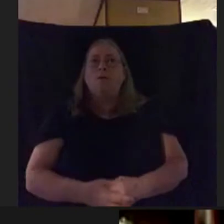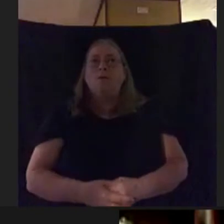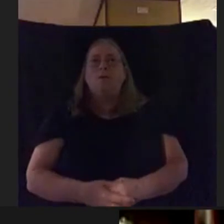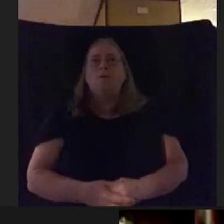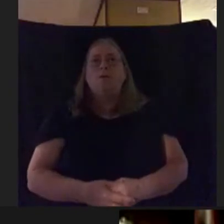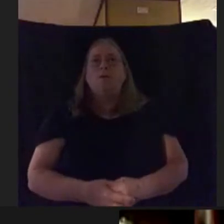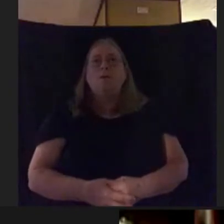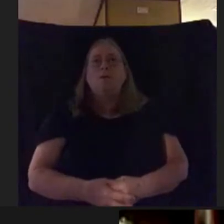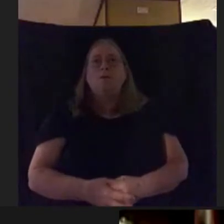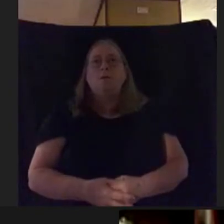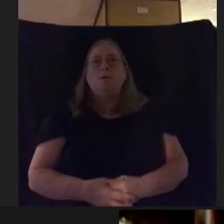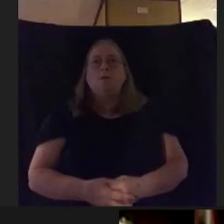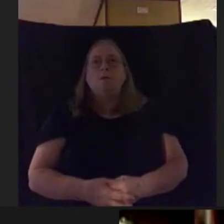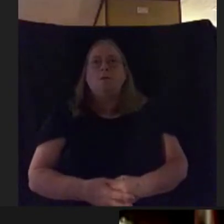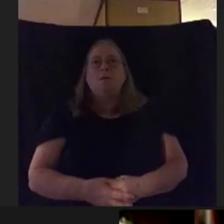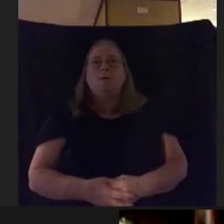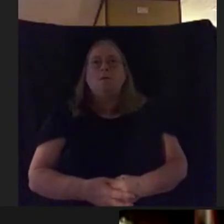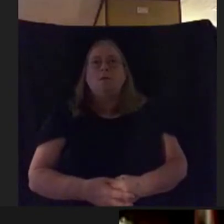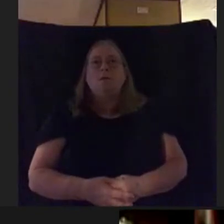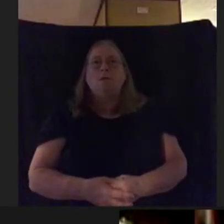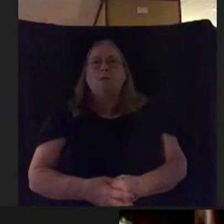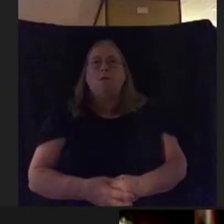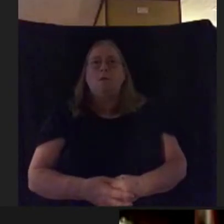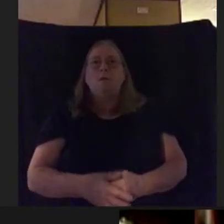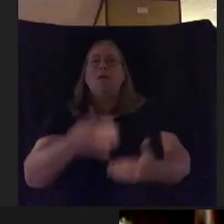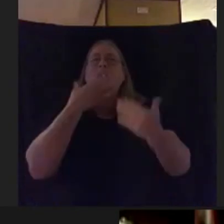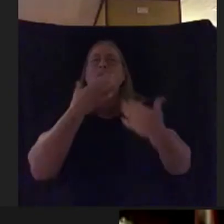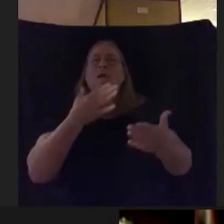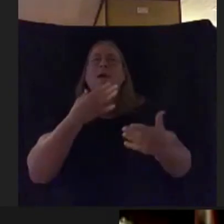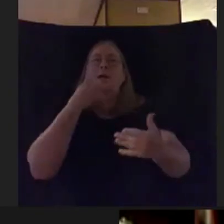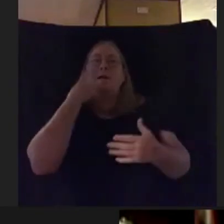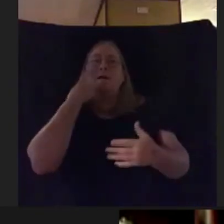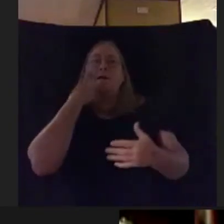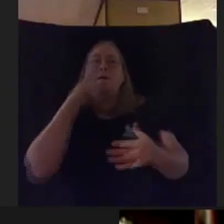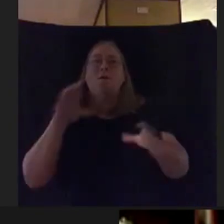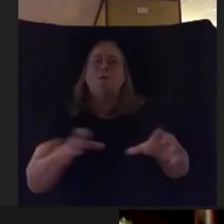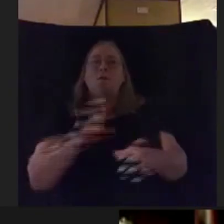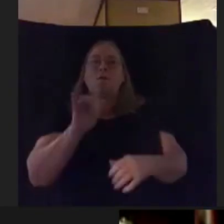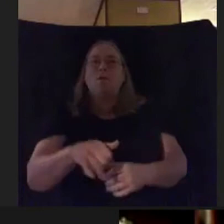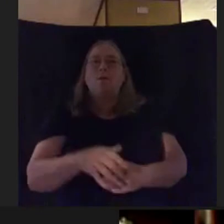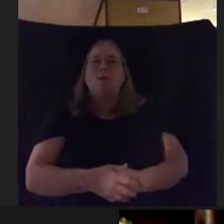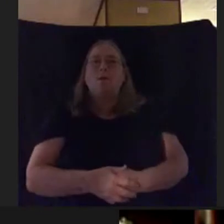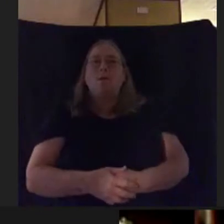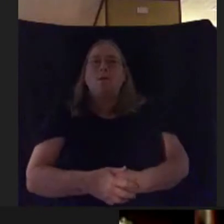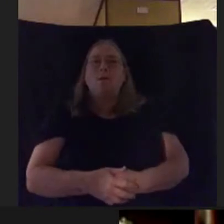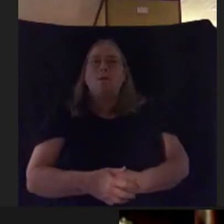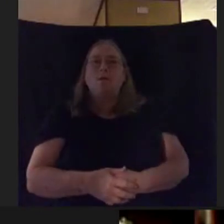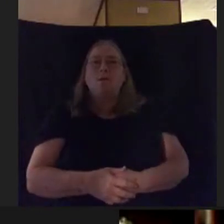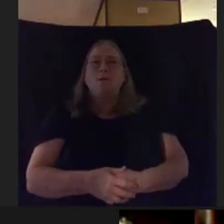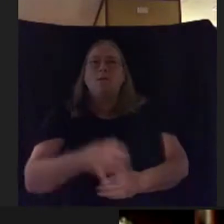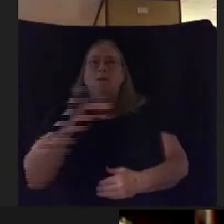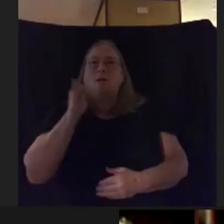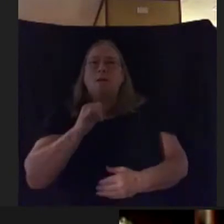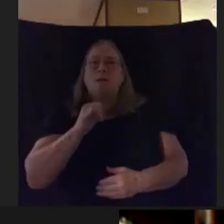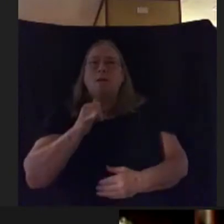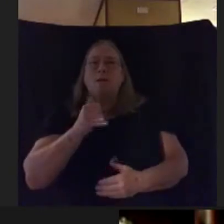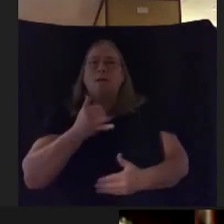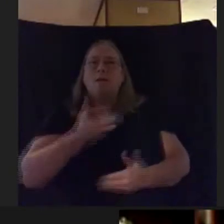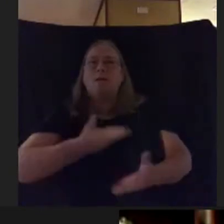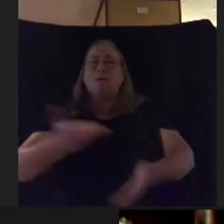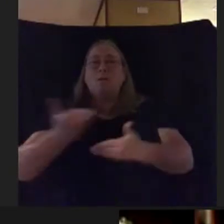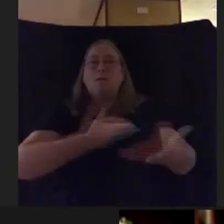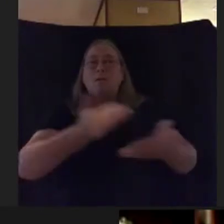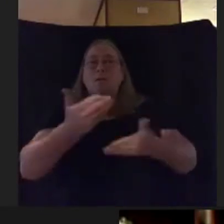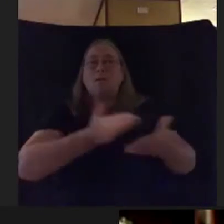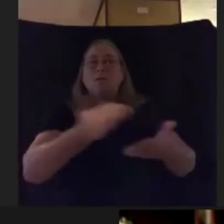with Bloomberg News. Hi there, thanks for doing this. Sending a question early since you mentioned shipments. Moderna has reported